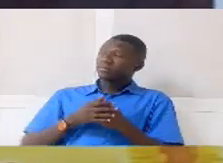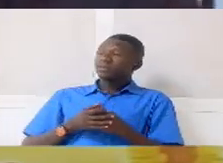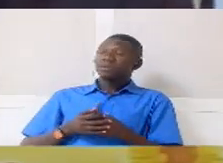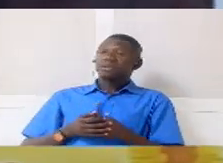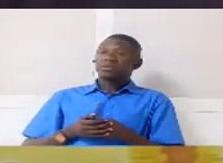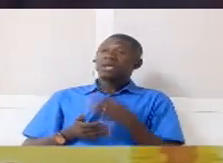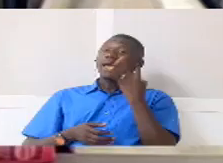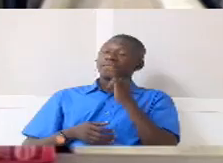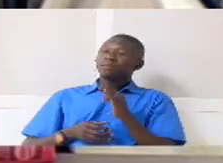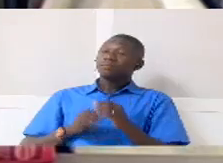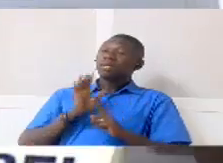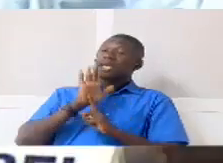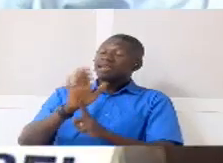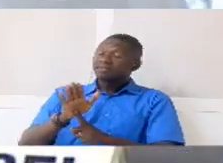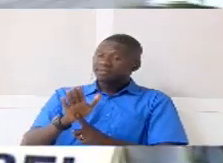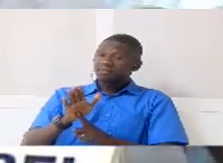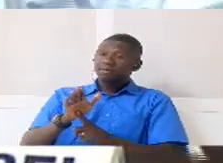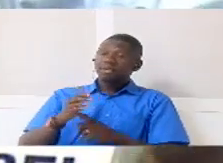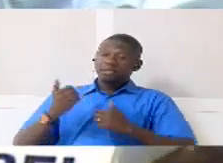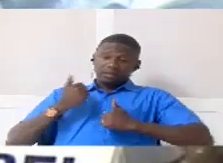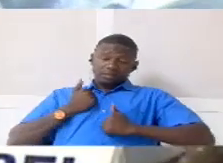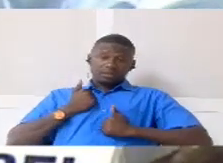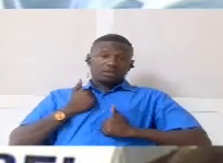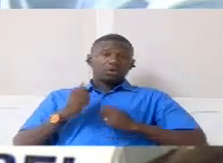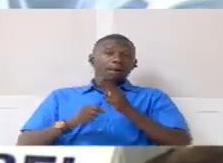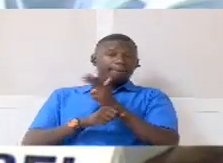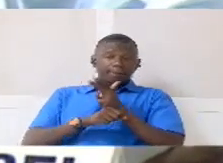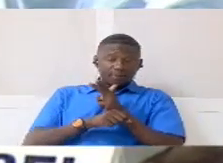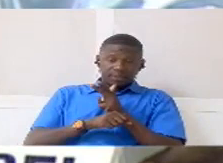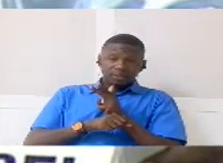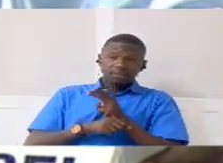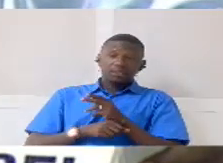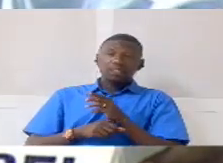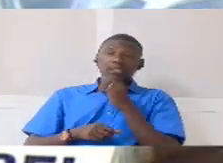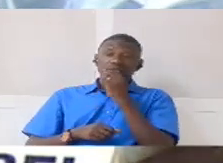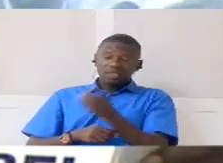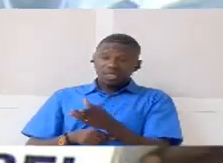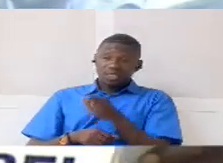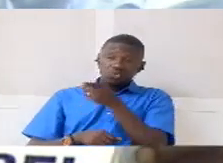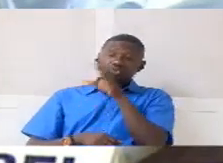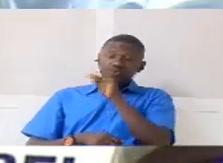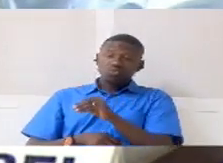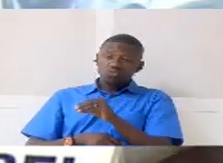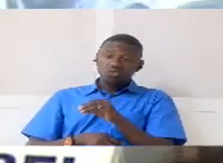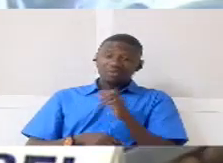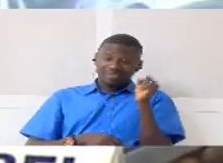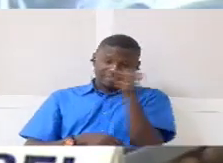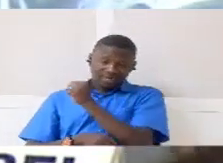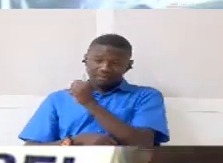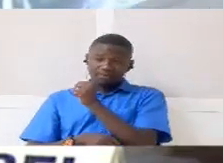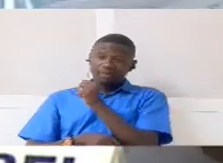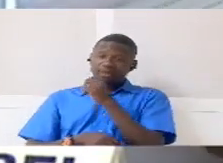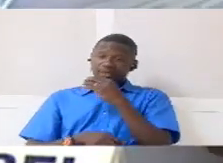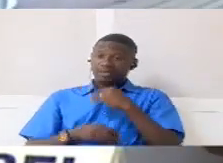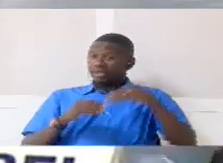a person, a prison officer, is accused of such a crime, the superior officer to whom the matter is